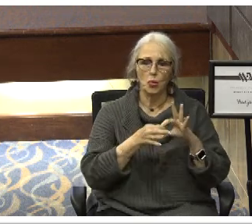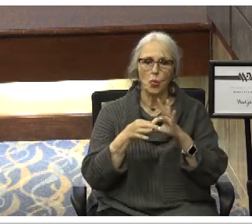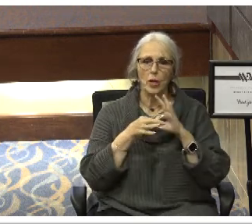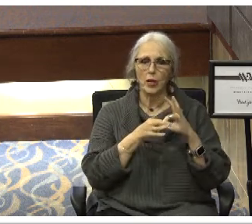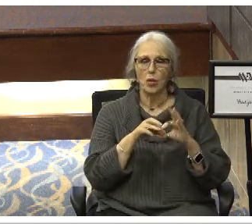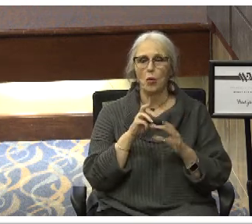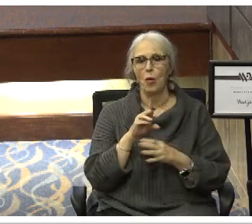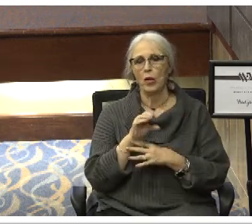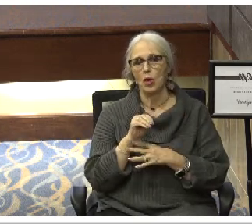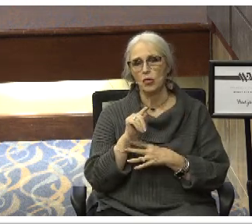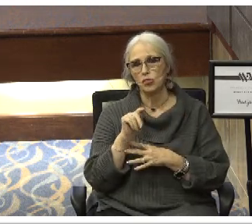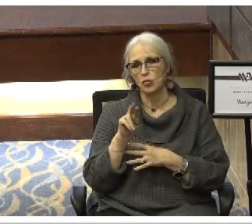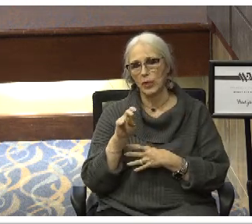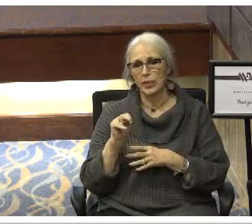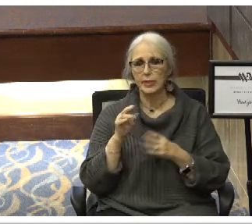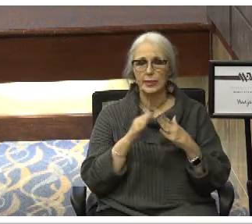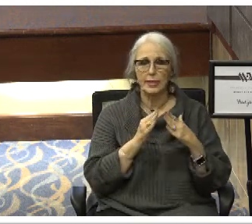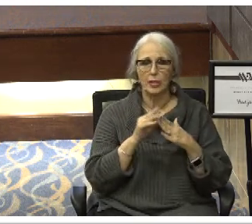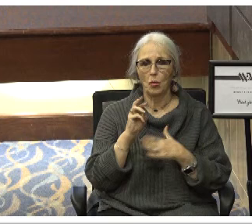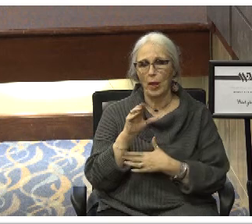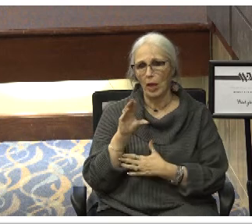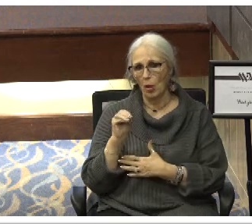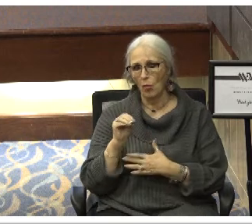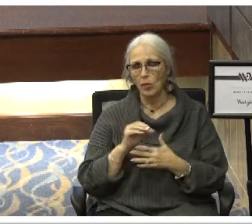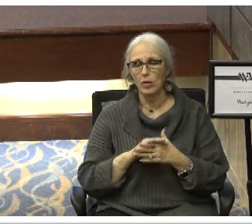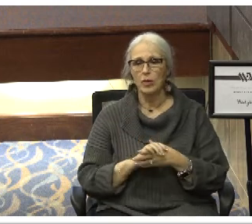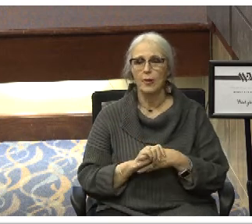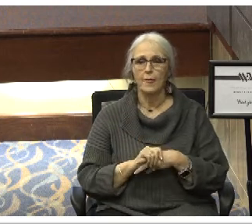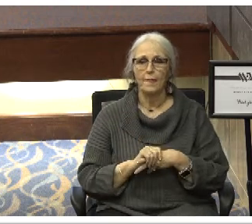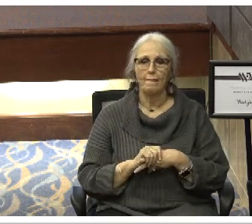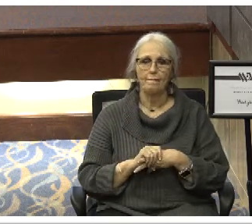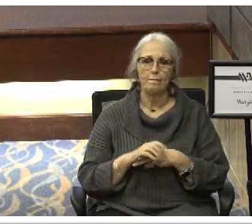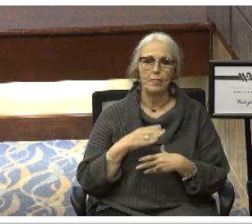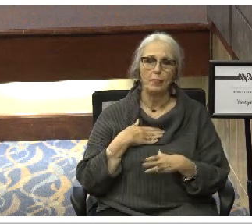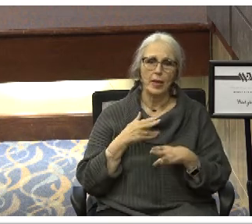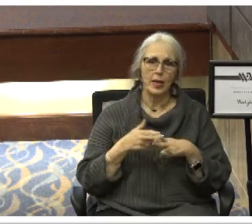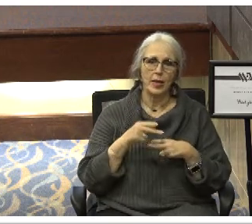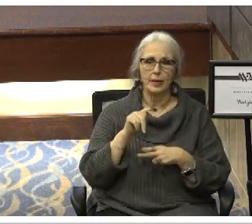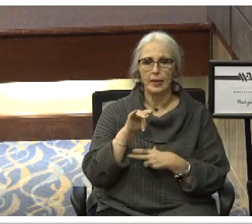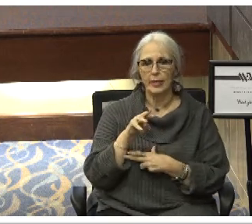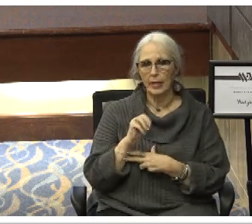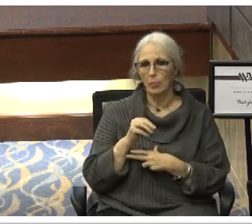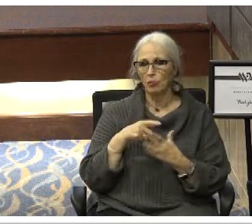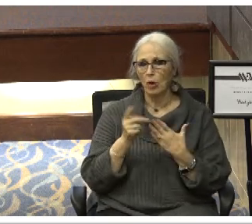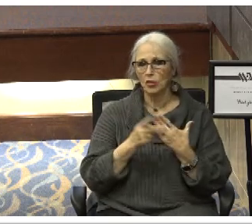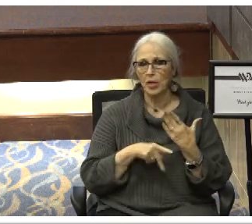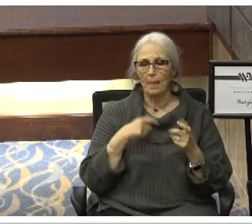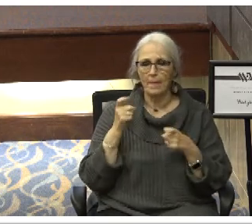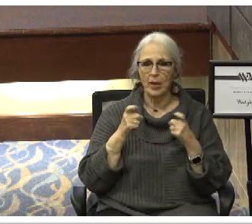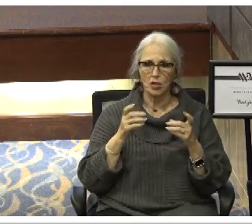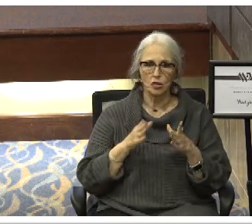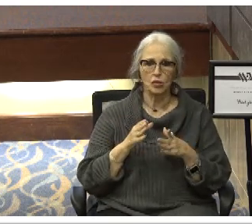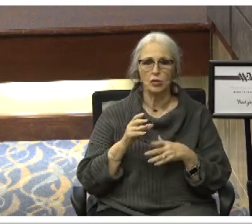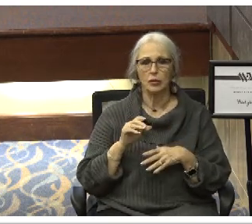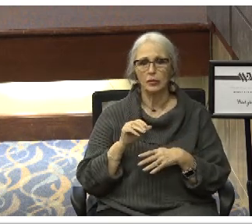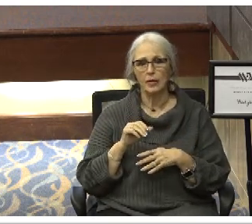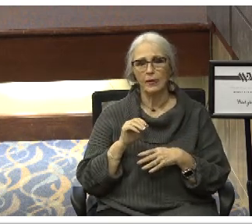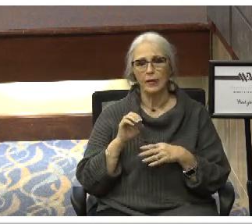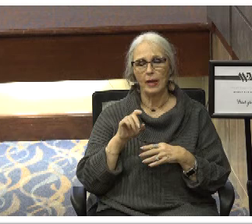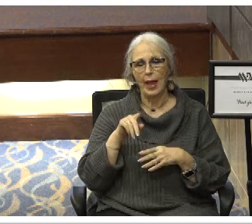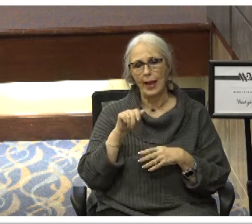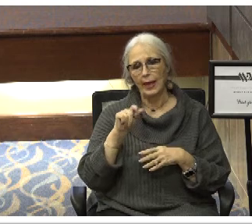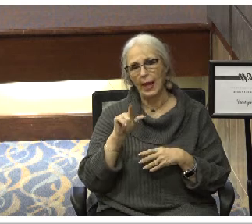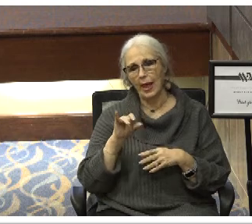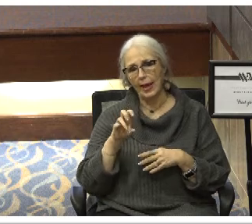Waco Transit System, City of Waco, the Waco MPO. My name's Tim Simon. I'm the project manager from Alliance Transportation Group. We're